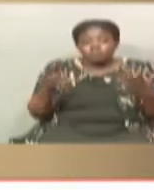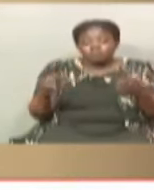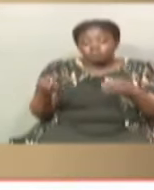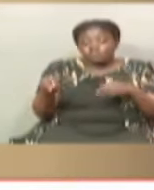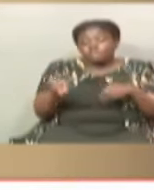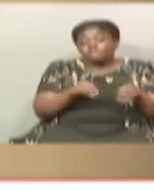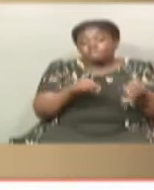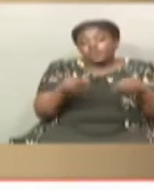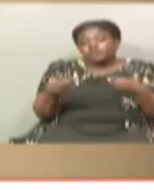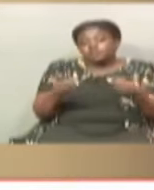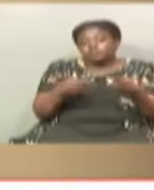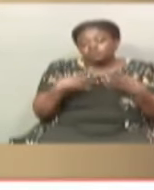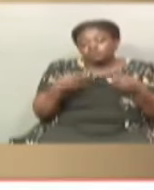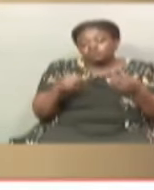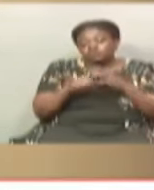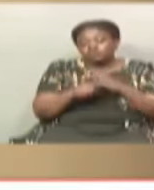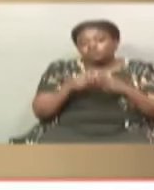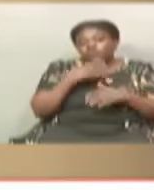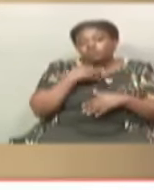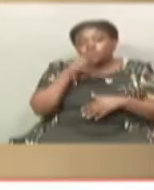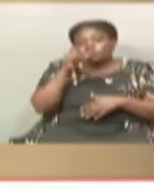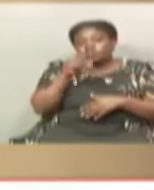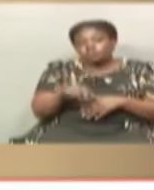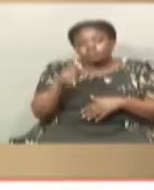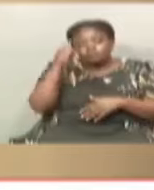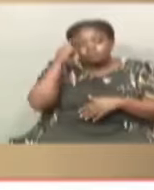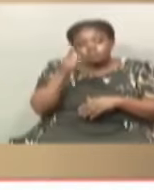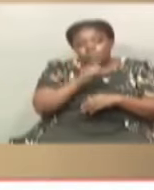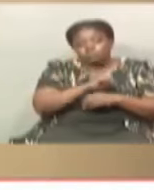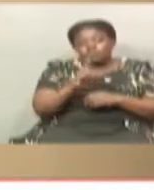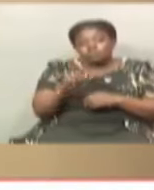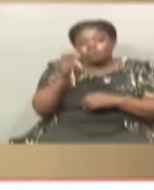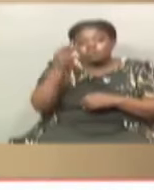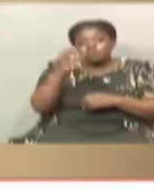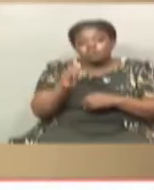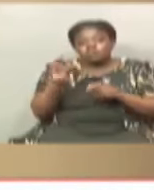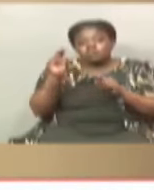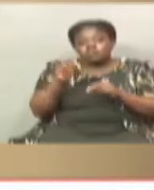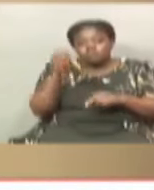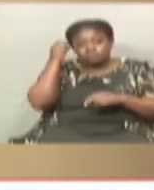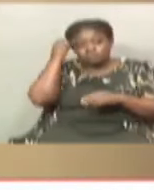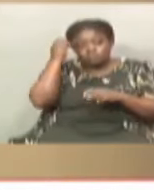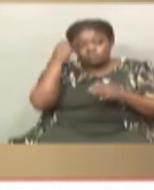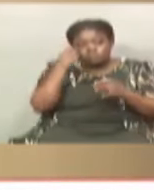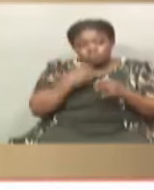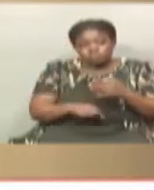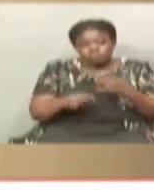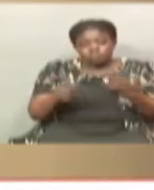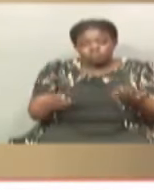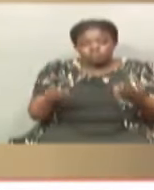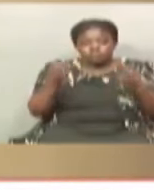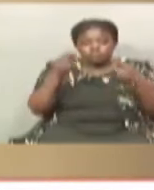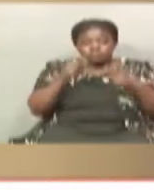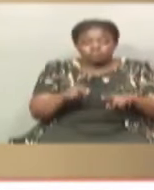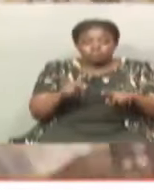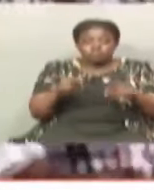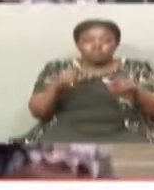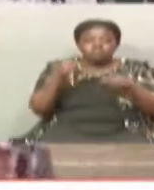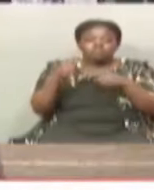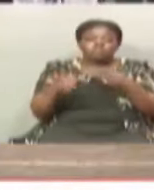those issues. Because we don't want someone sitting there for 30 minutes and they have no idea what is happening or going